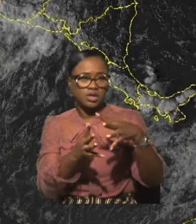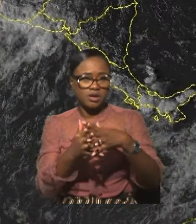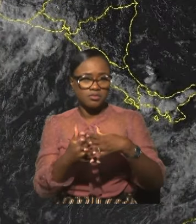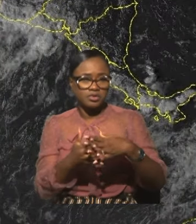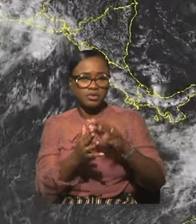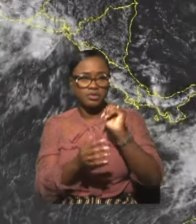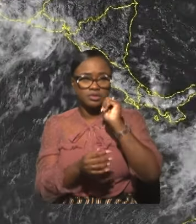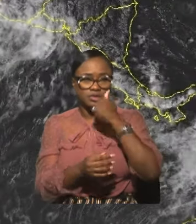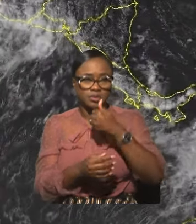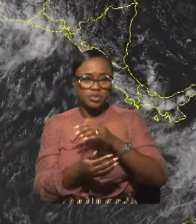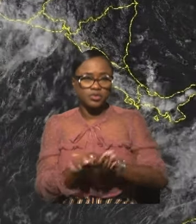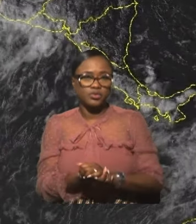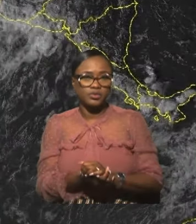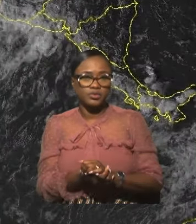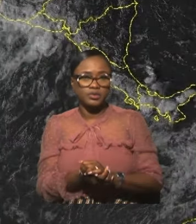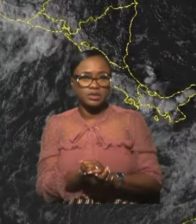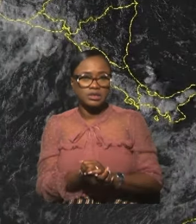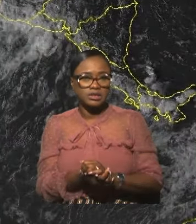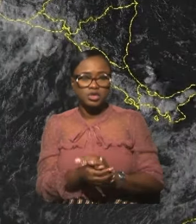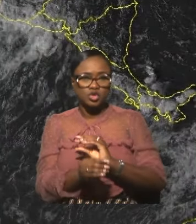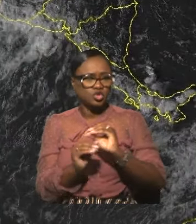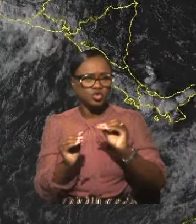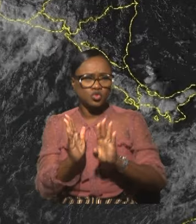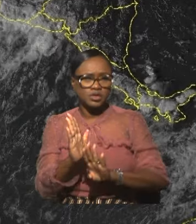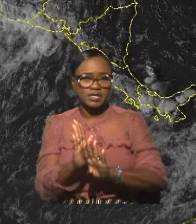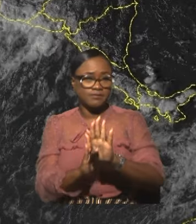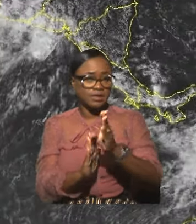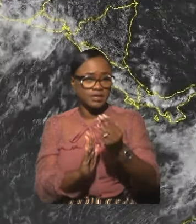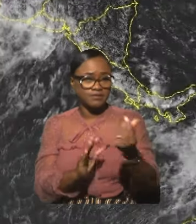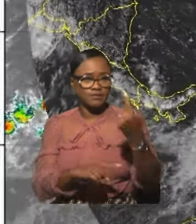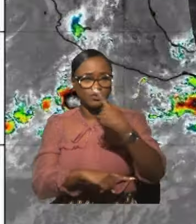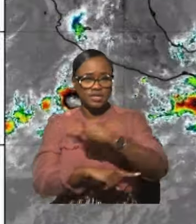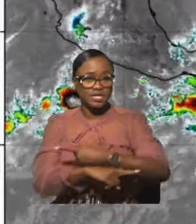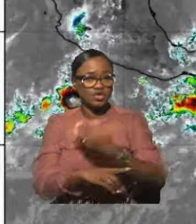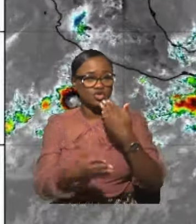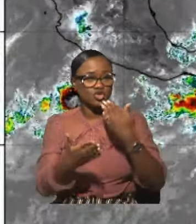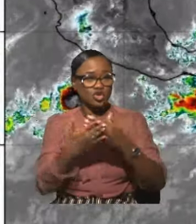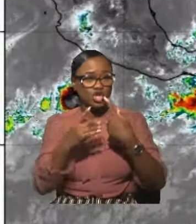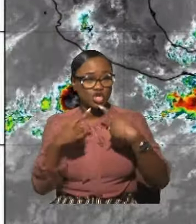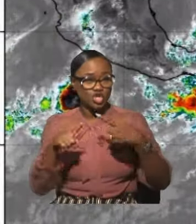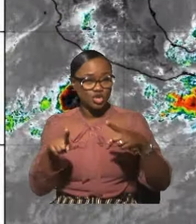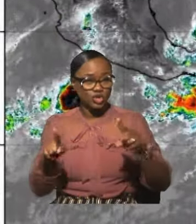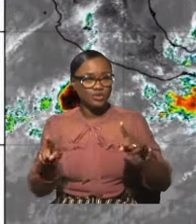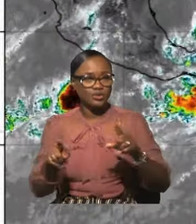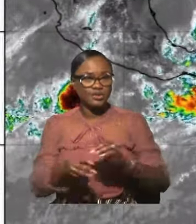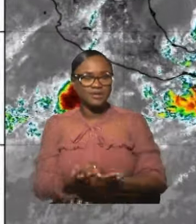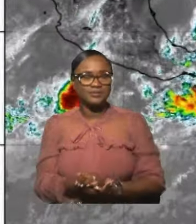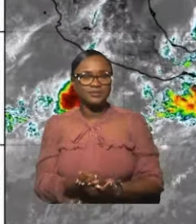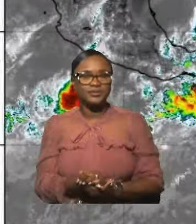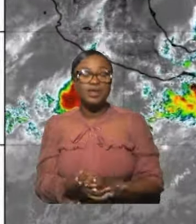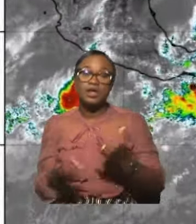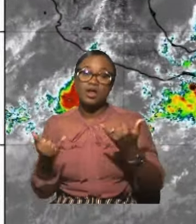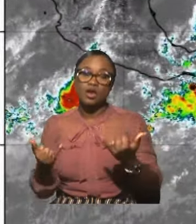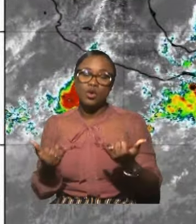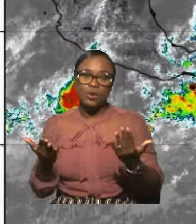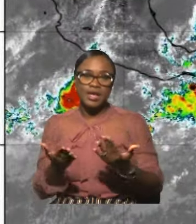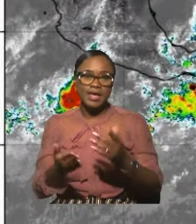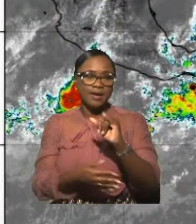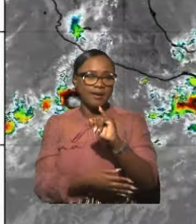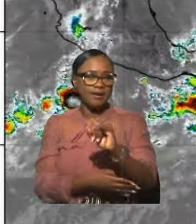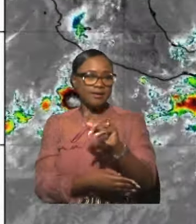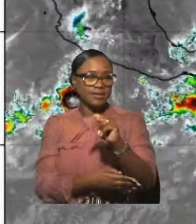tomorrow. Meteorologists anticipate no development within the next few days, so some good news as the season winds down. Closer to home, a combination